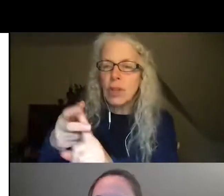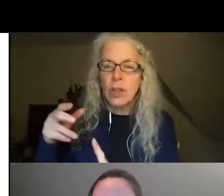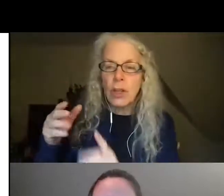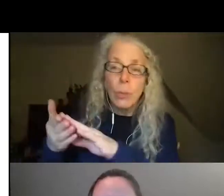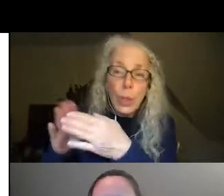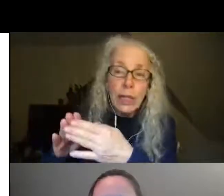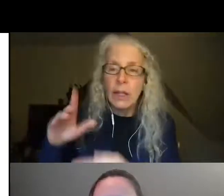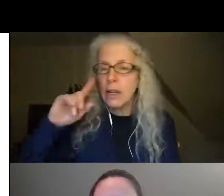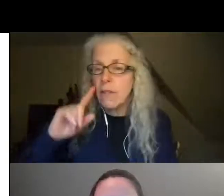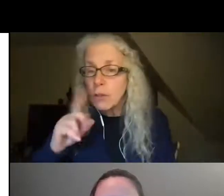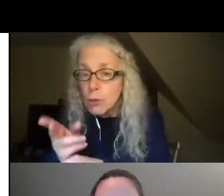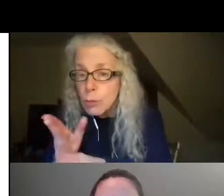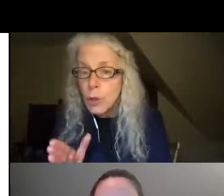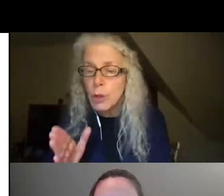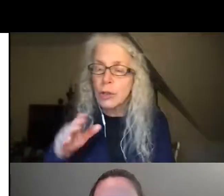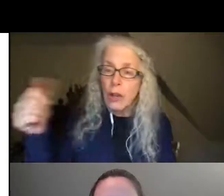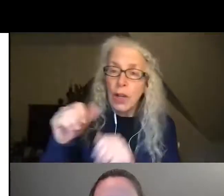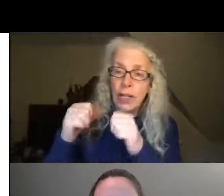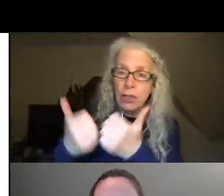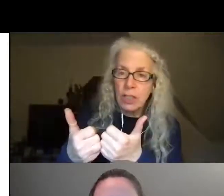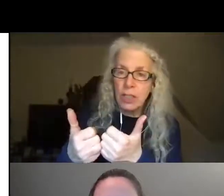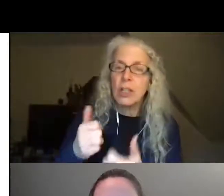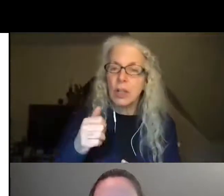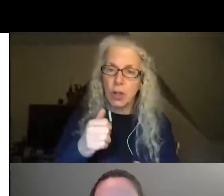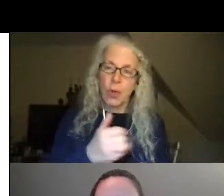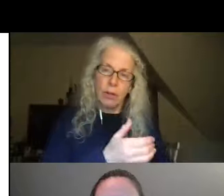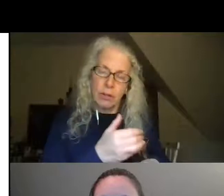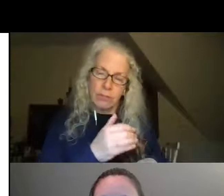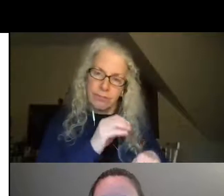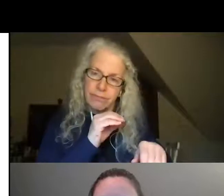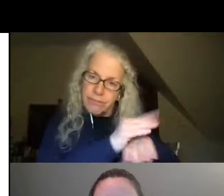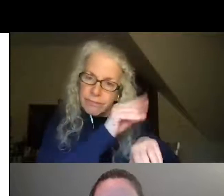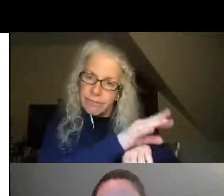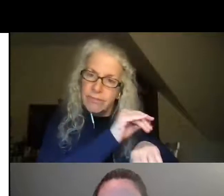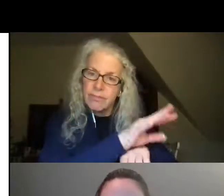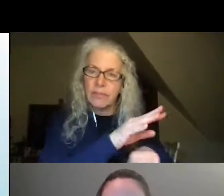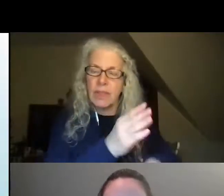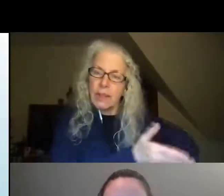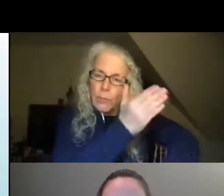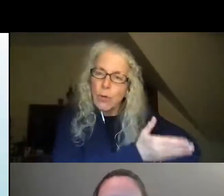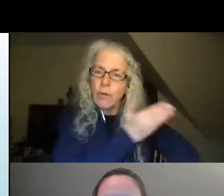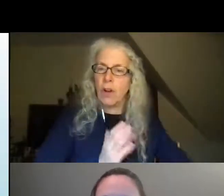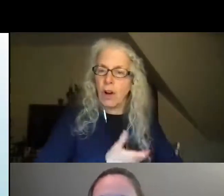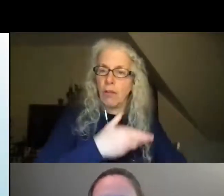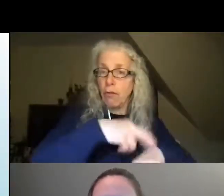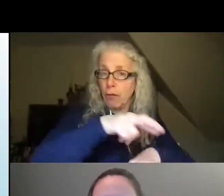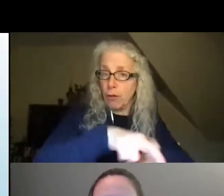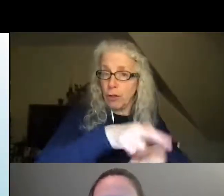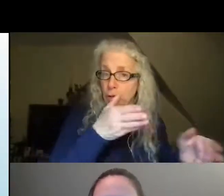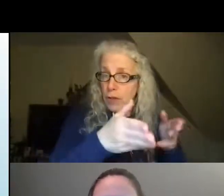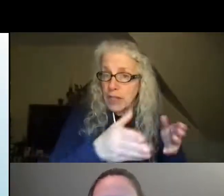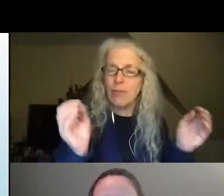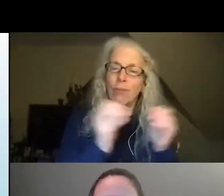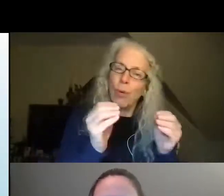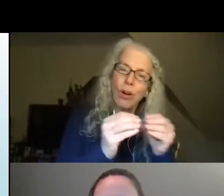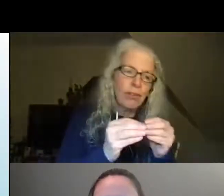and other agencies so that we can make it a better referral service and more up to date. So if anybody